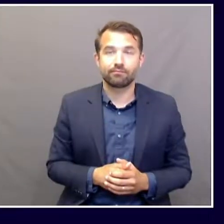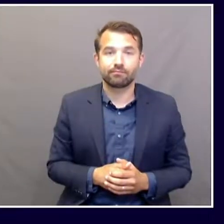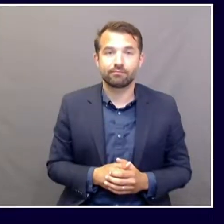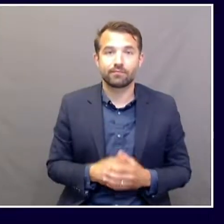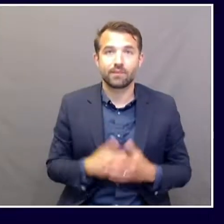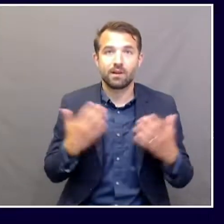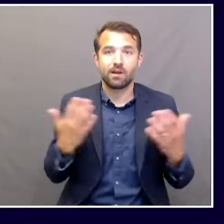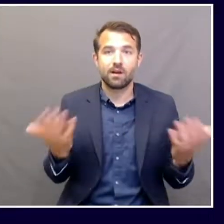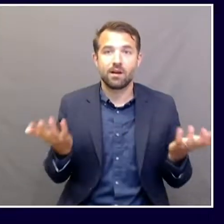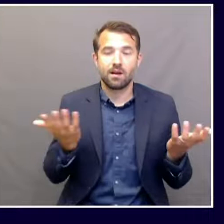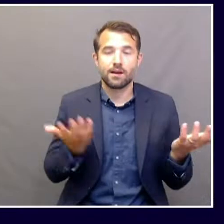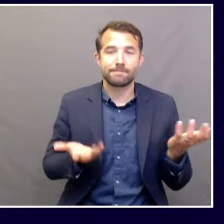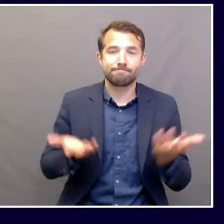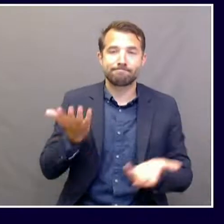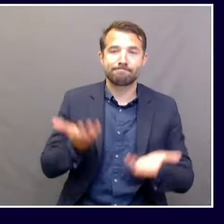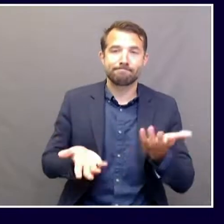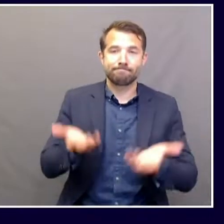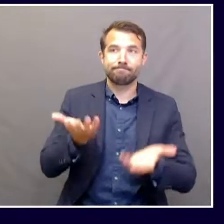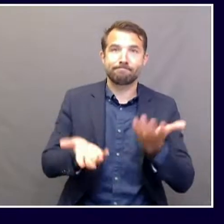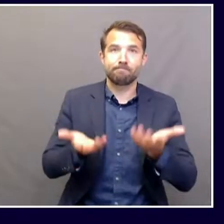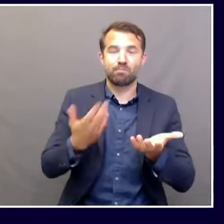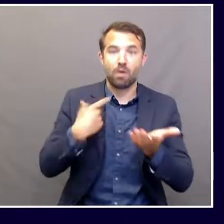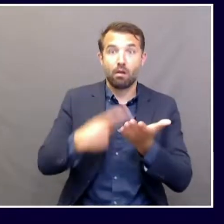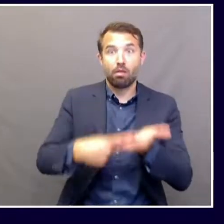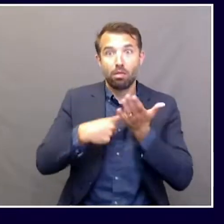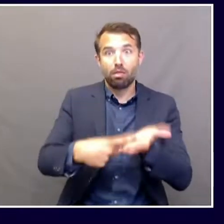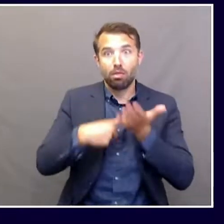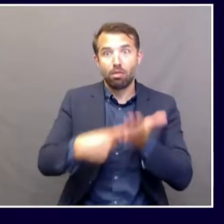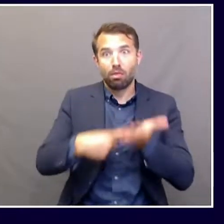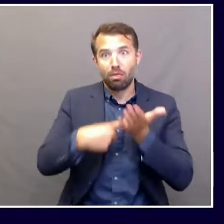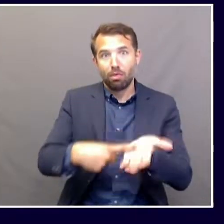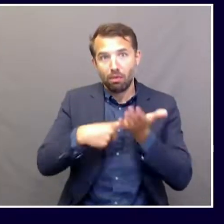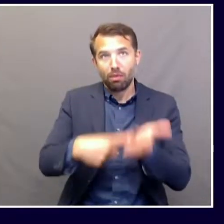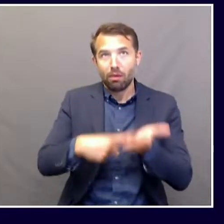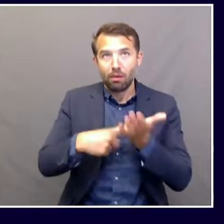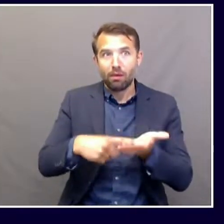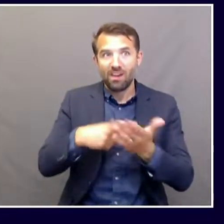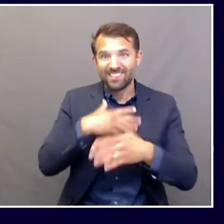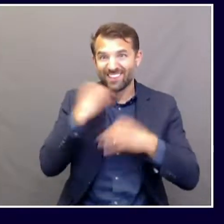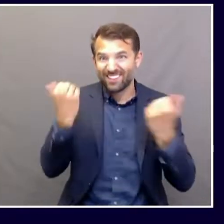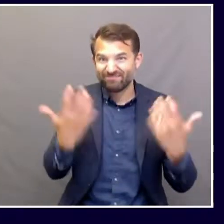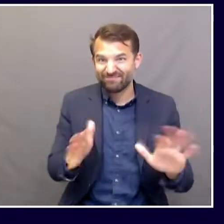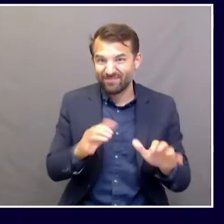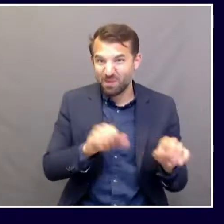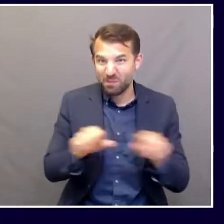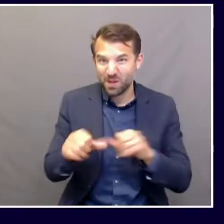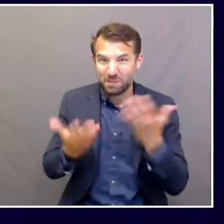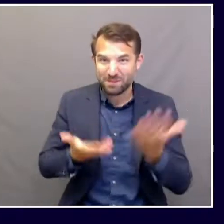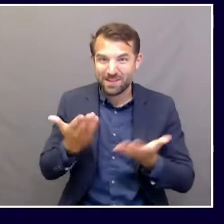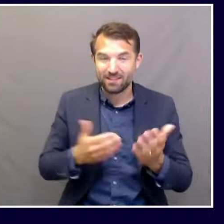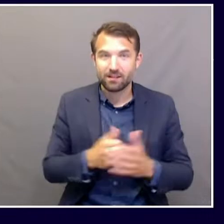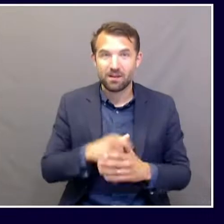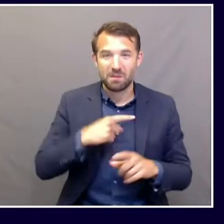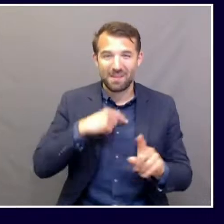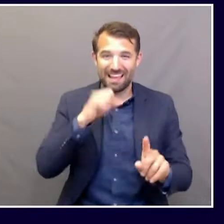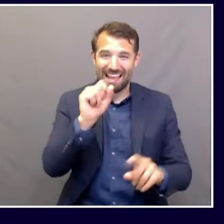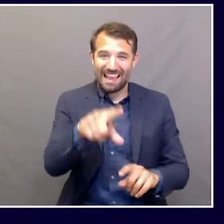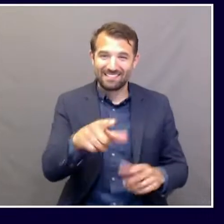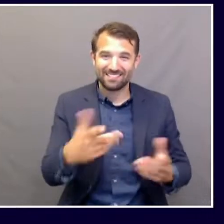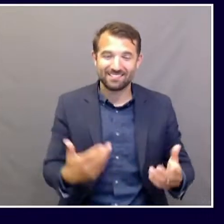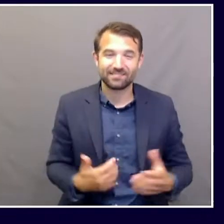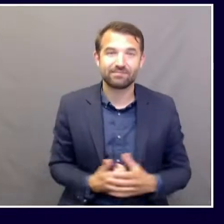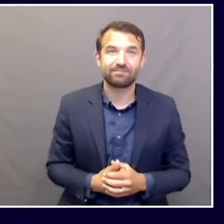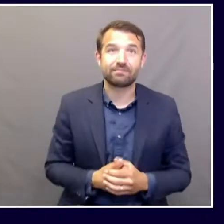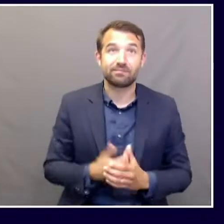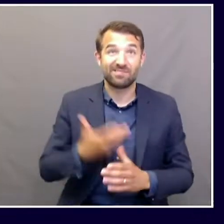this issue too much, I was wondering if you could have an update on the number of breakthrough cases, not deaths. And I was wondering if you could say anything about